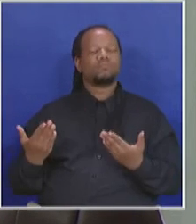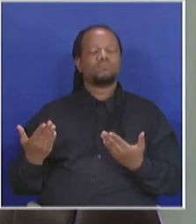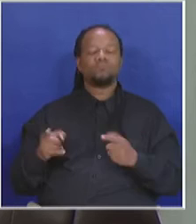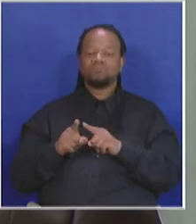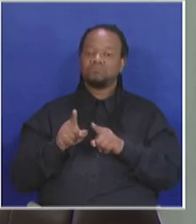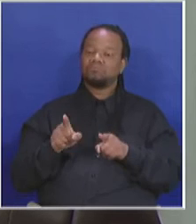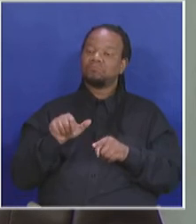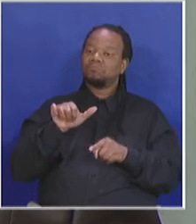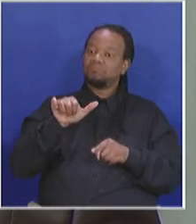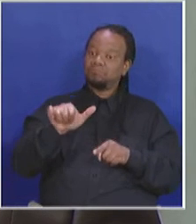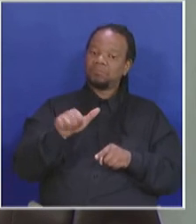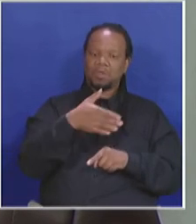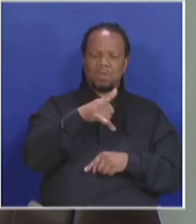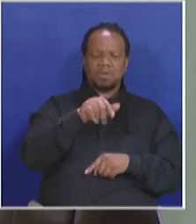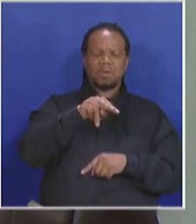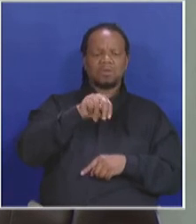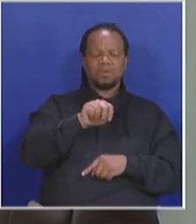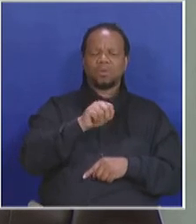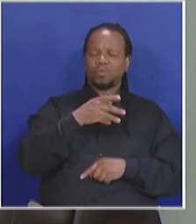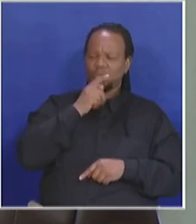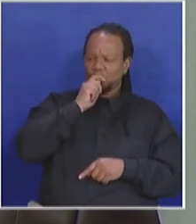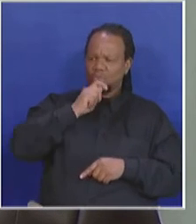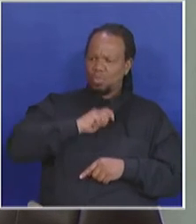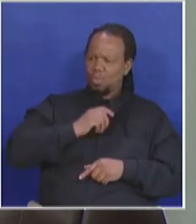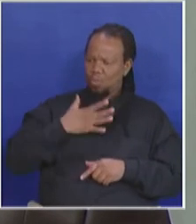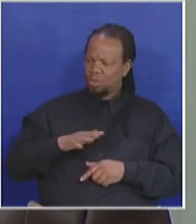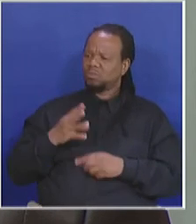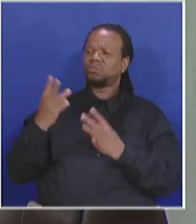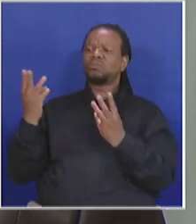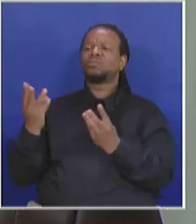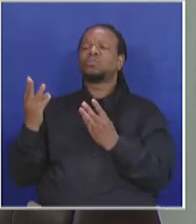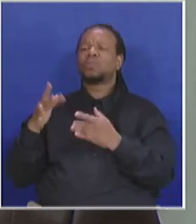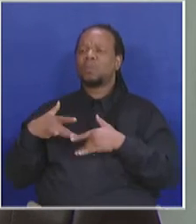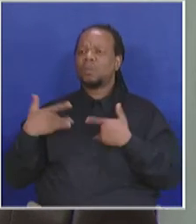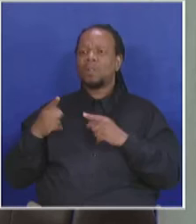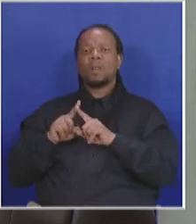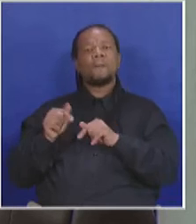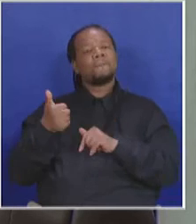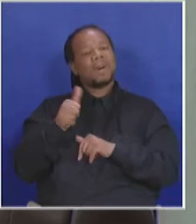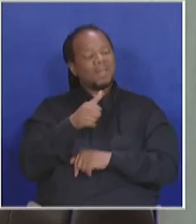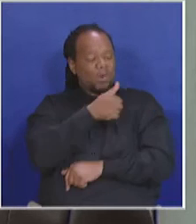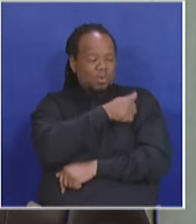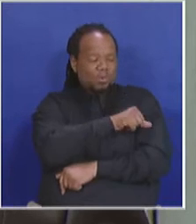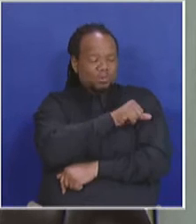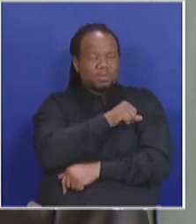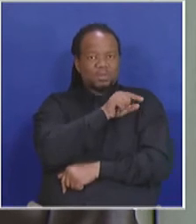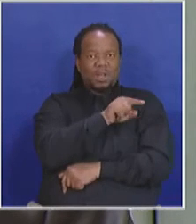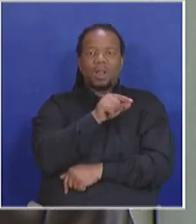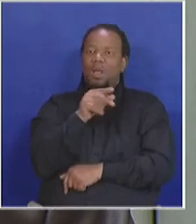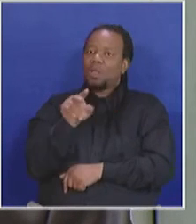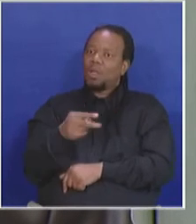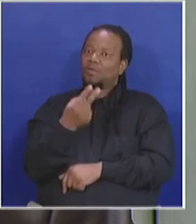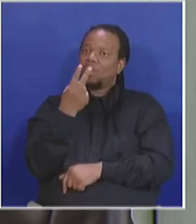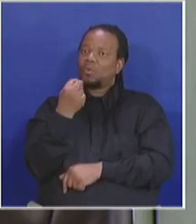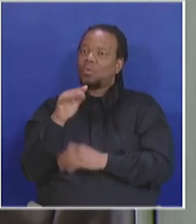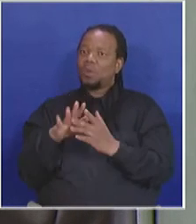at the heart of the ANC government. Despite challenges experienced in the veteran hospital on upgrade for the new community,